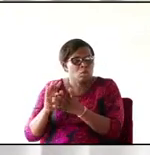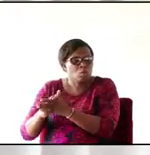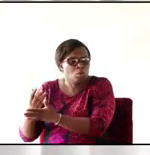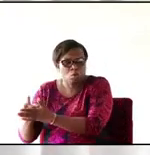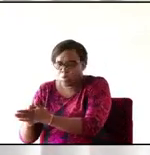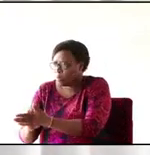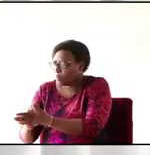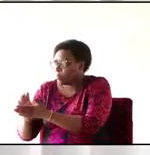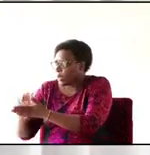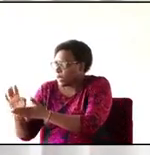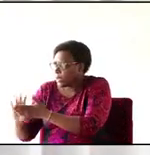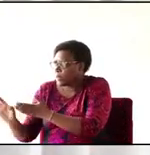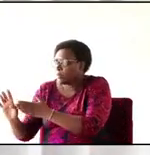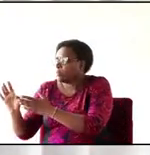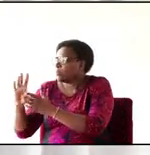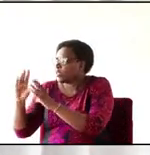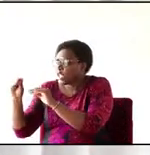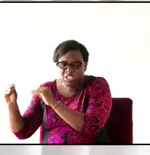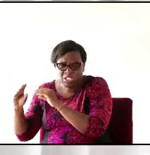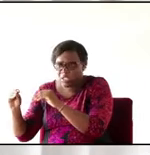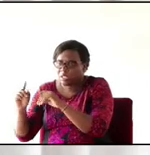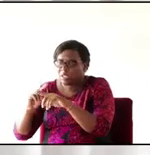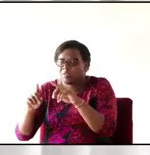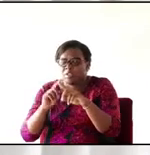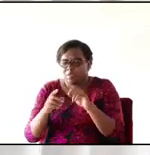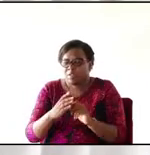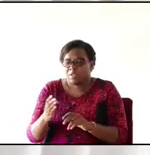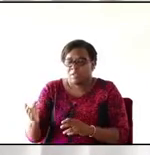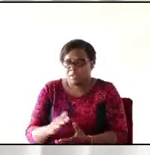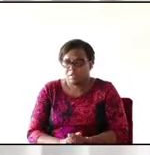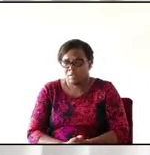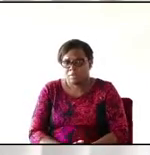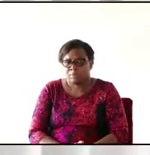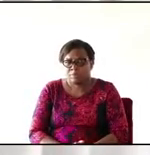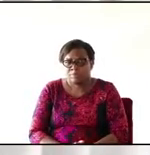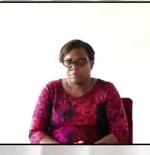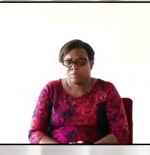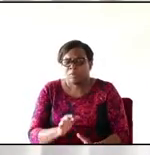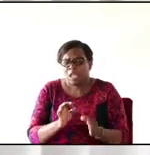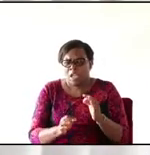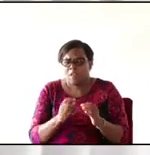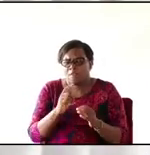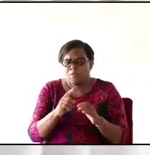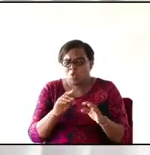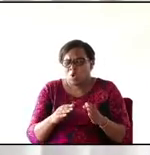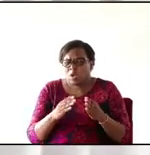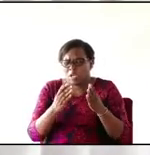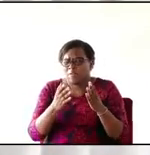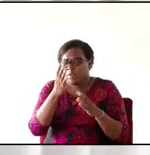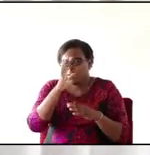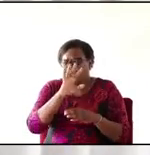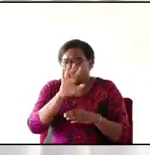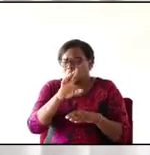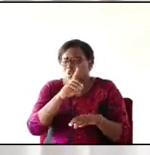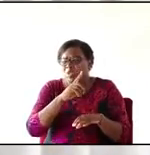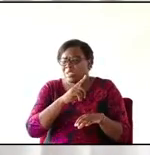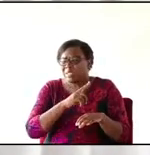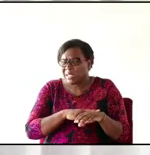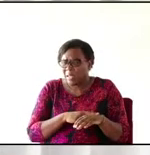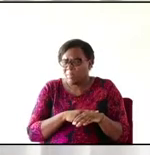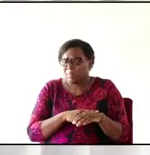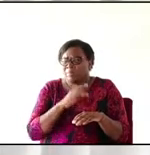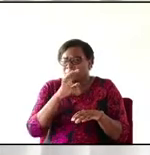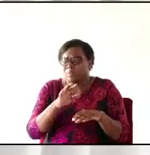service is being played. And I made mention of that. And I'm saying, if you are giving God your time, if you're